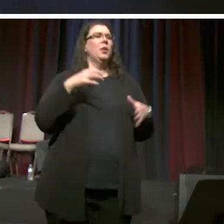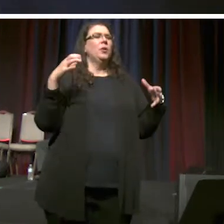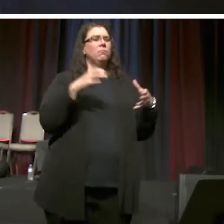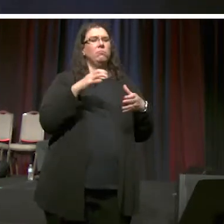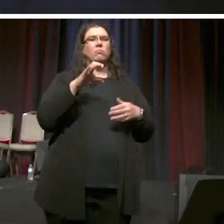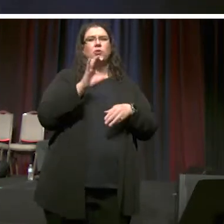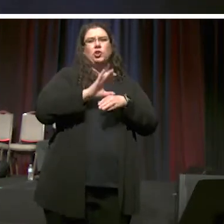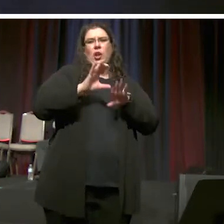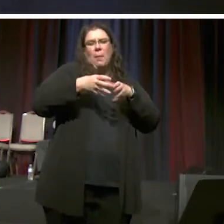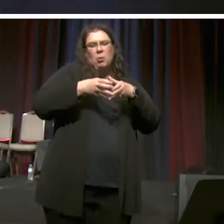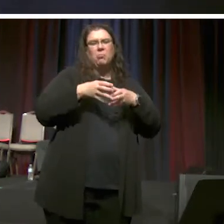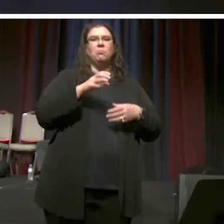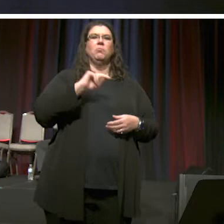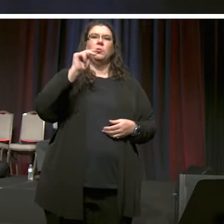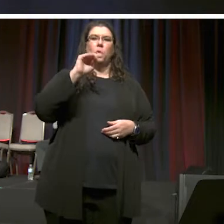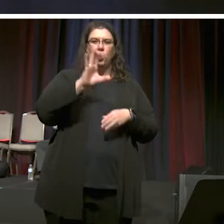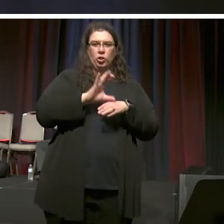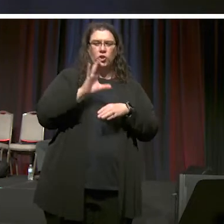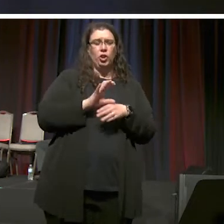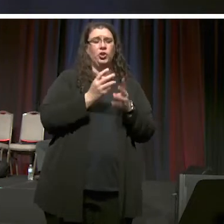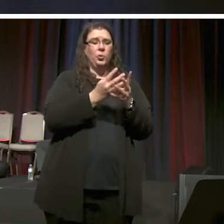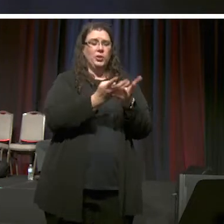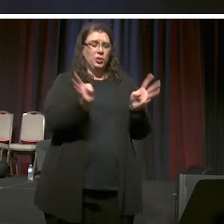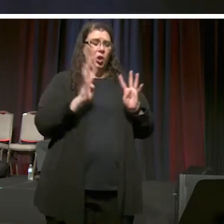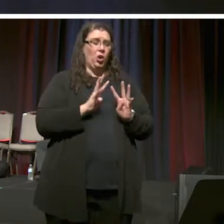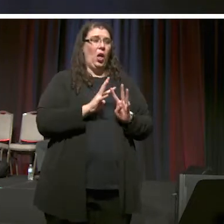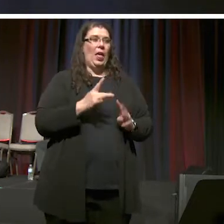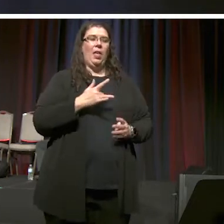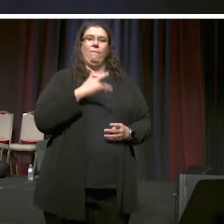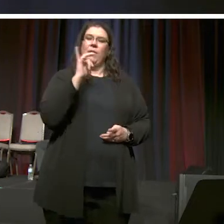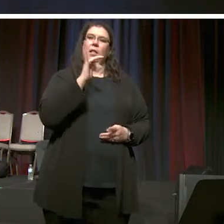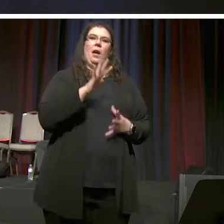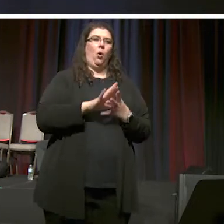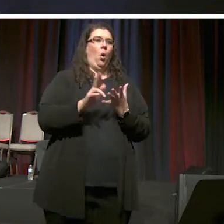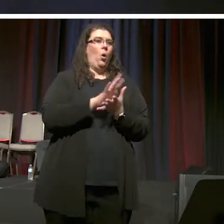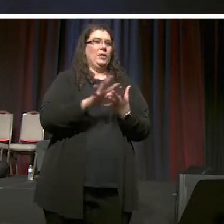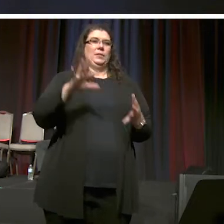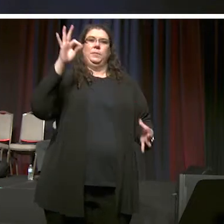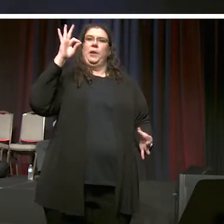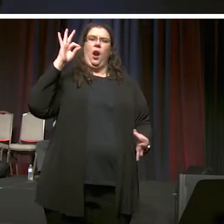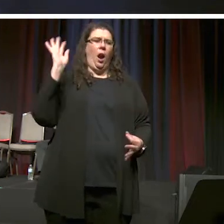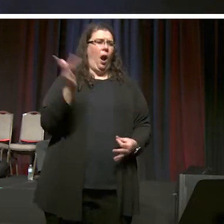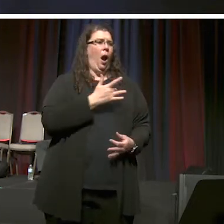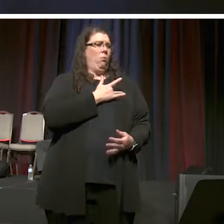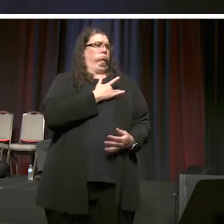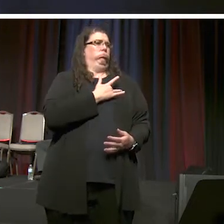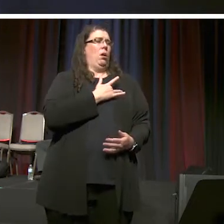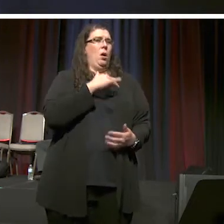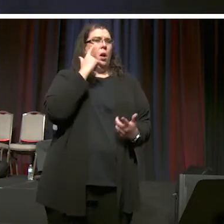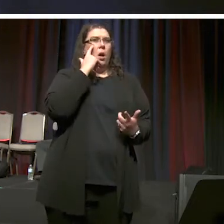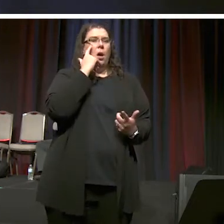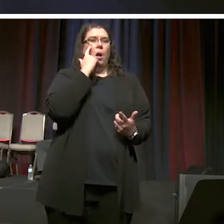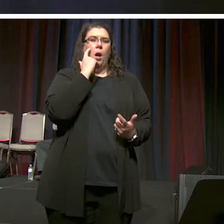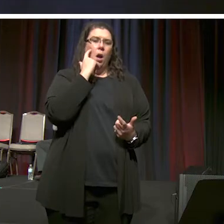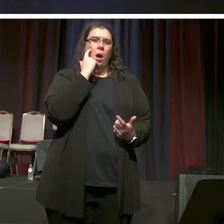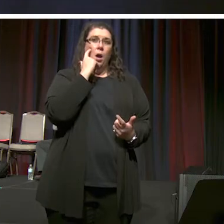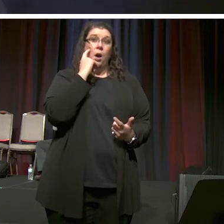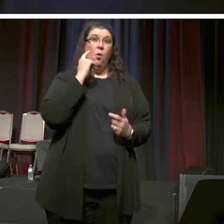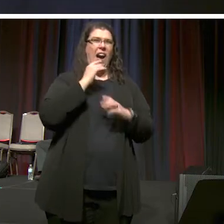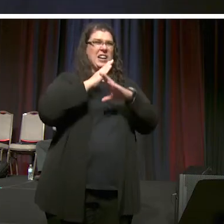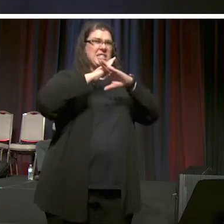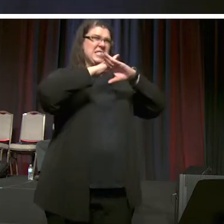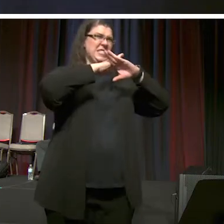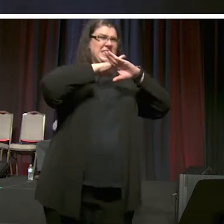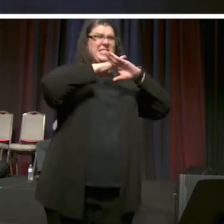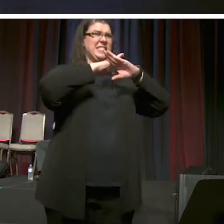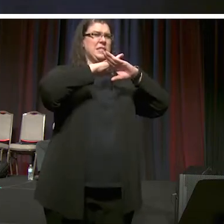in a circle and served each other communion. And it felt like the Holy Spirit was there. There were tears because barriers had dropped. We saw